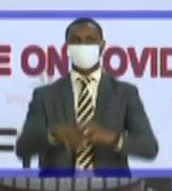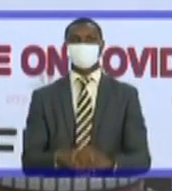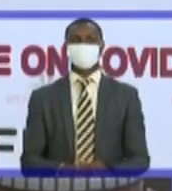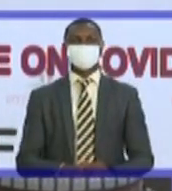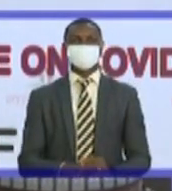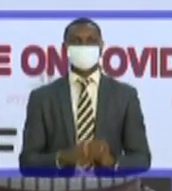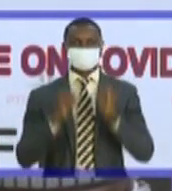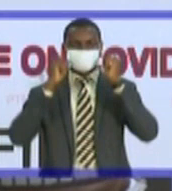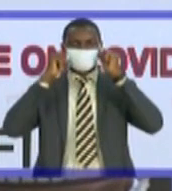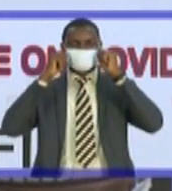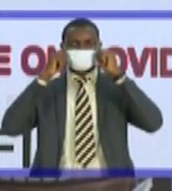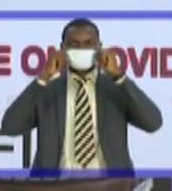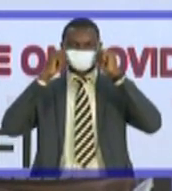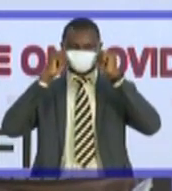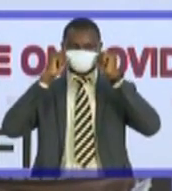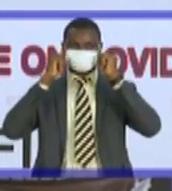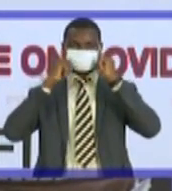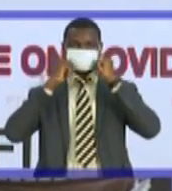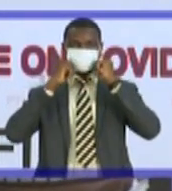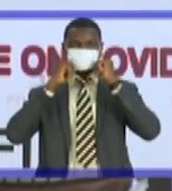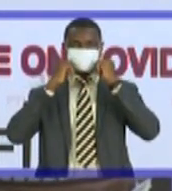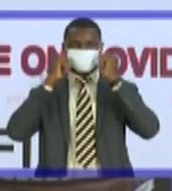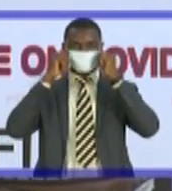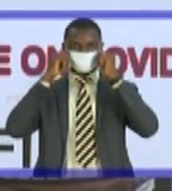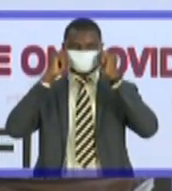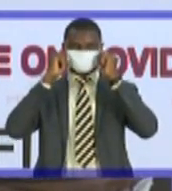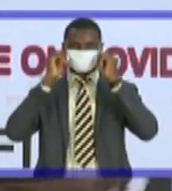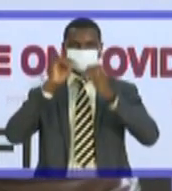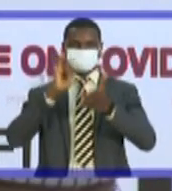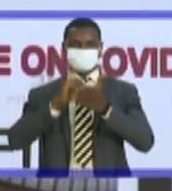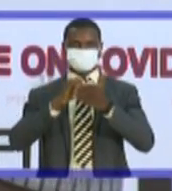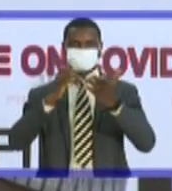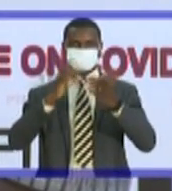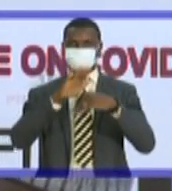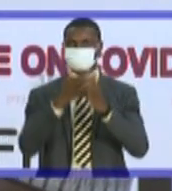Yes, and on the, I think these are the questions.